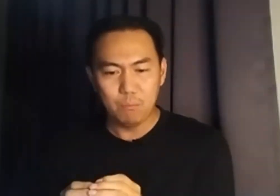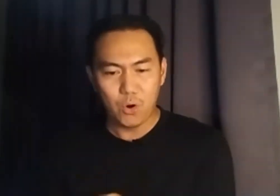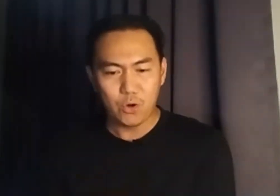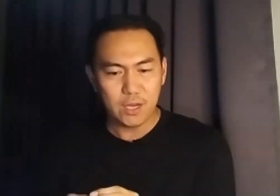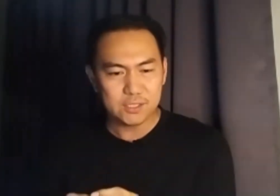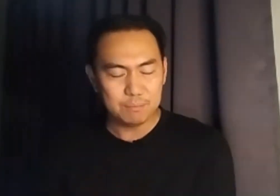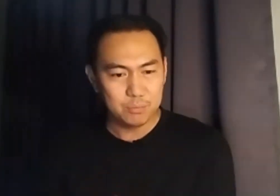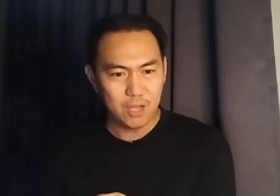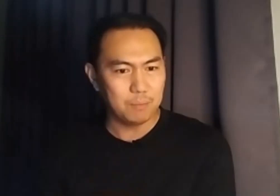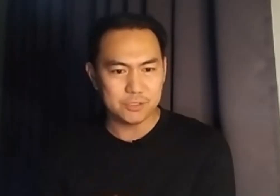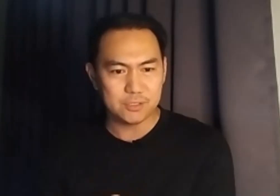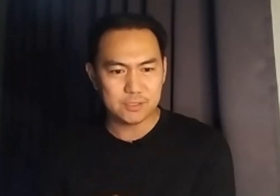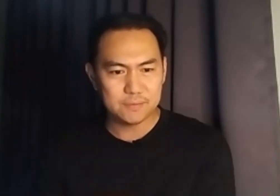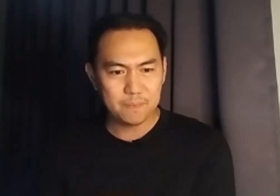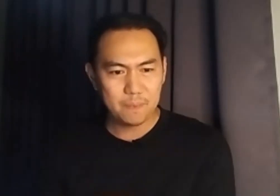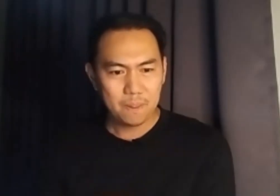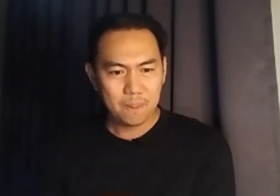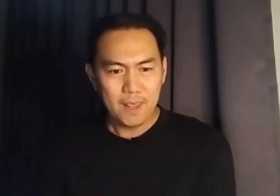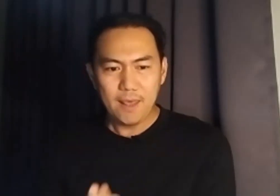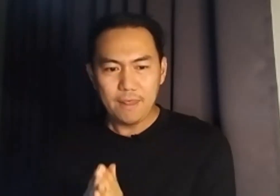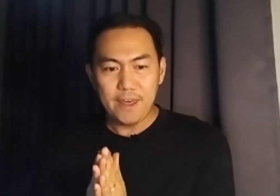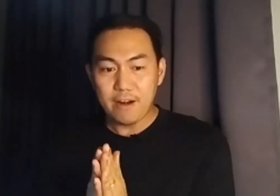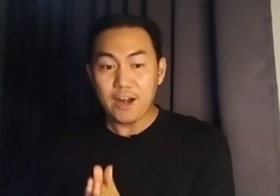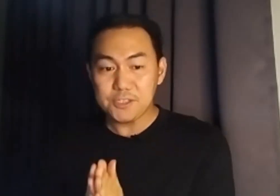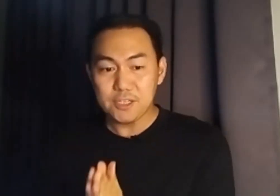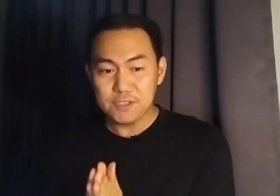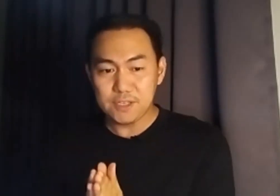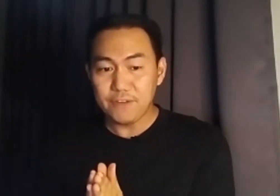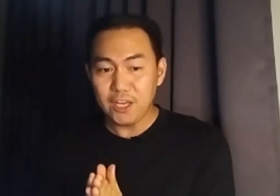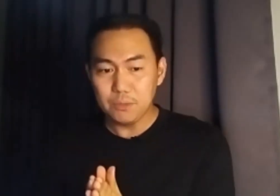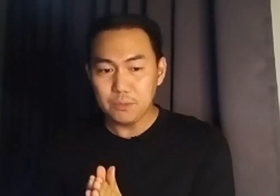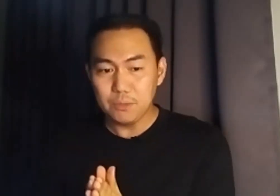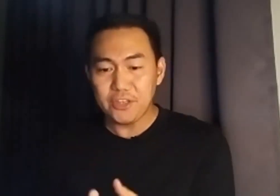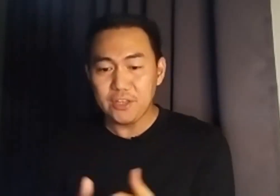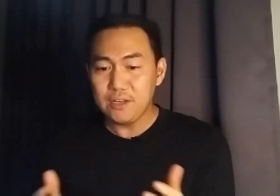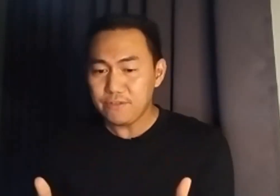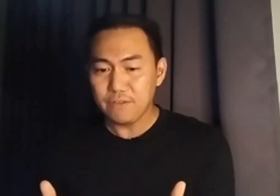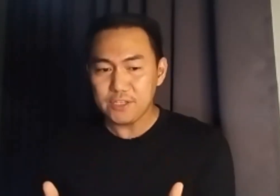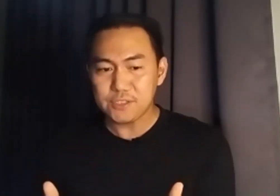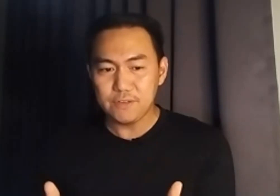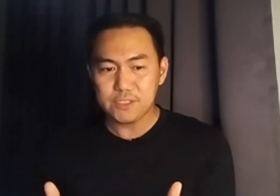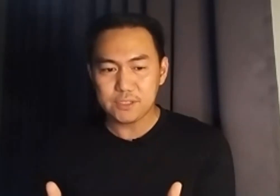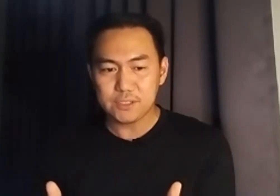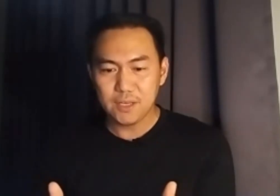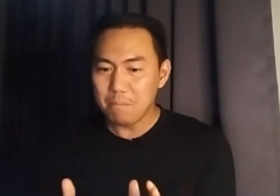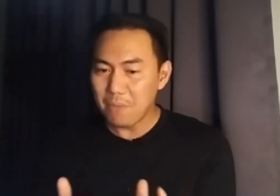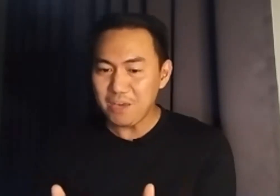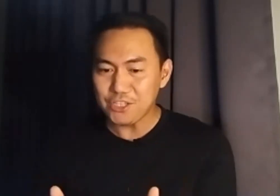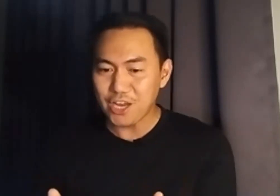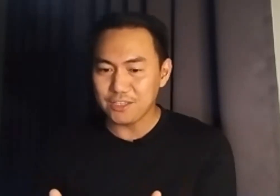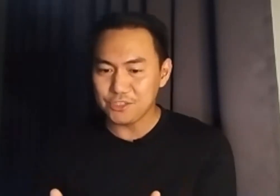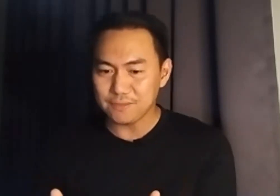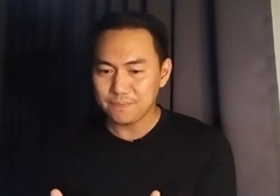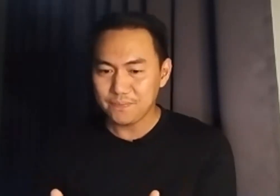offer more acceptable options. There are services available, but the delivery of these services may